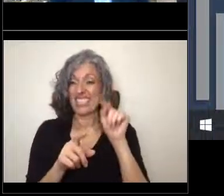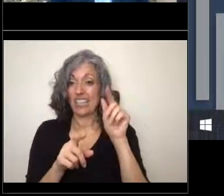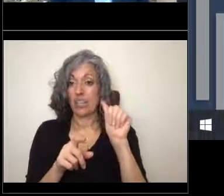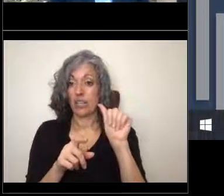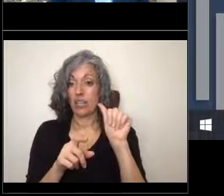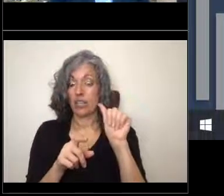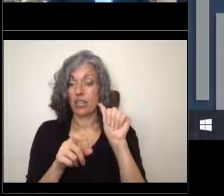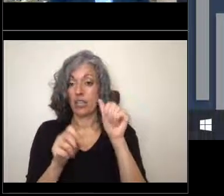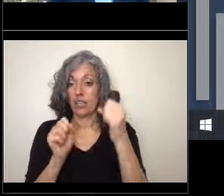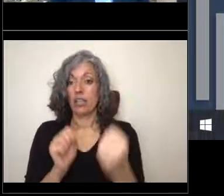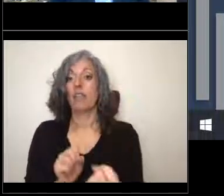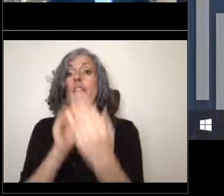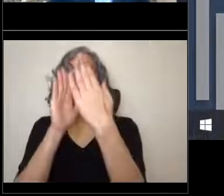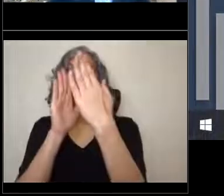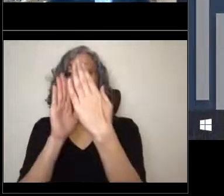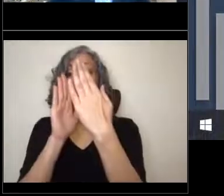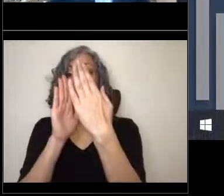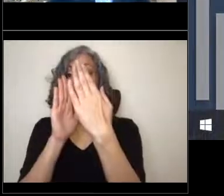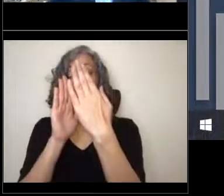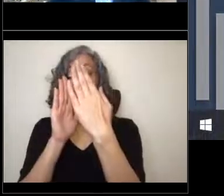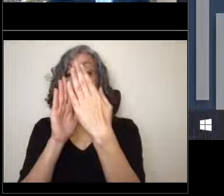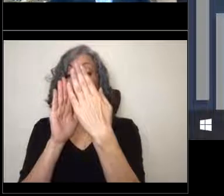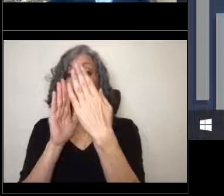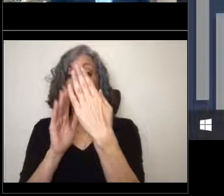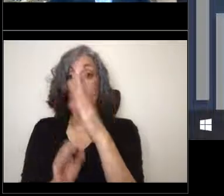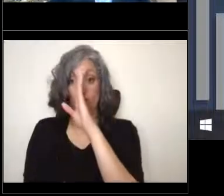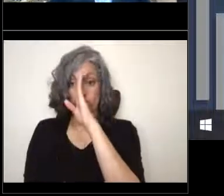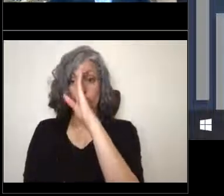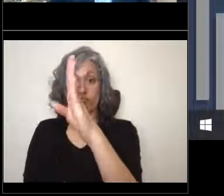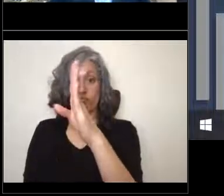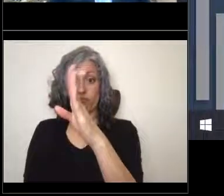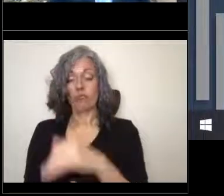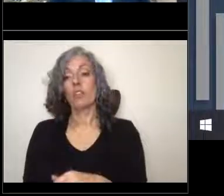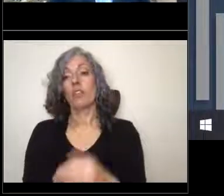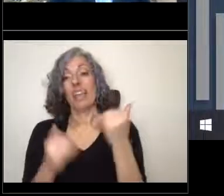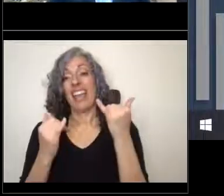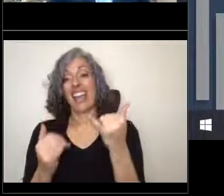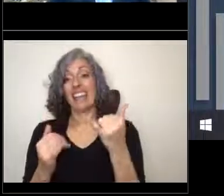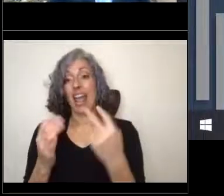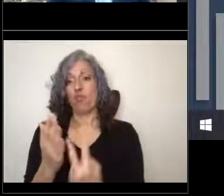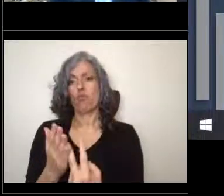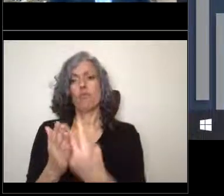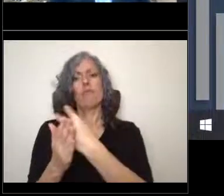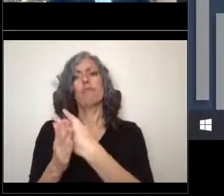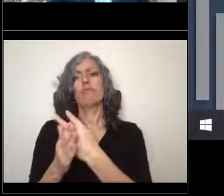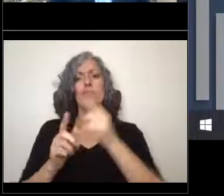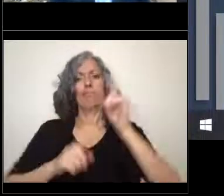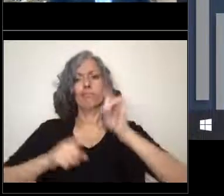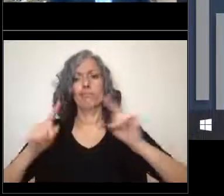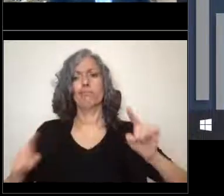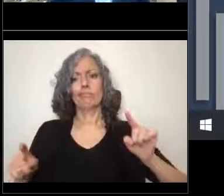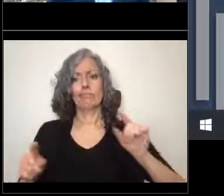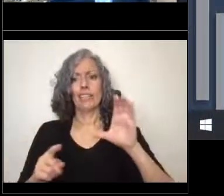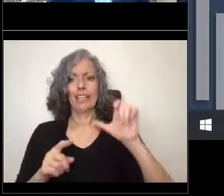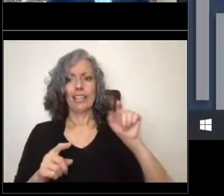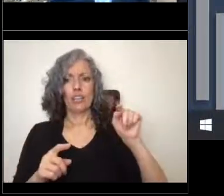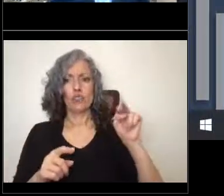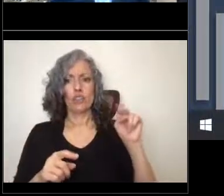upfront and squarely, because I have now reviewed numerous Caltrans